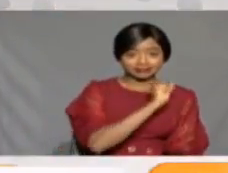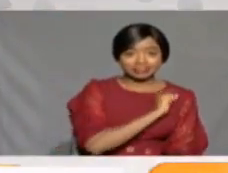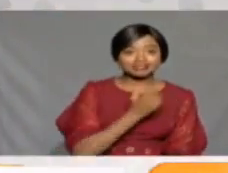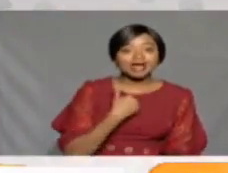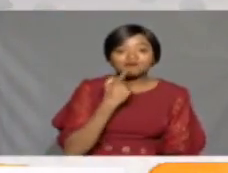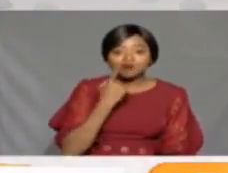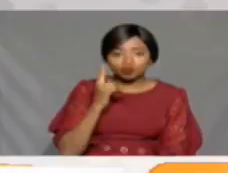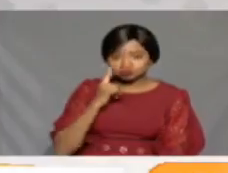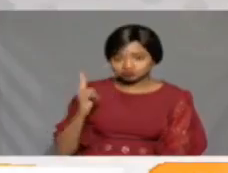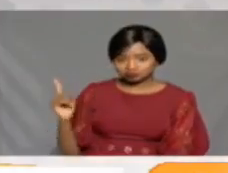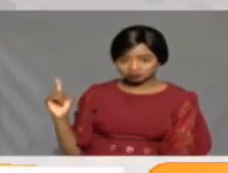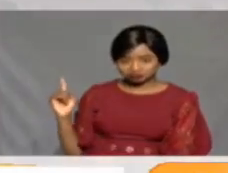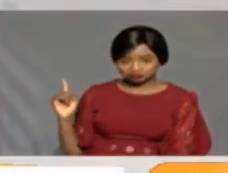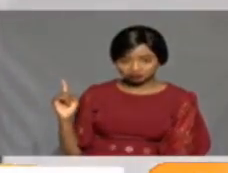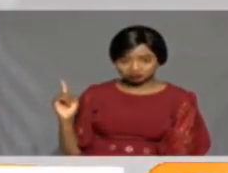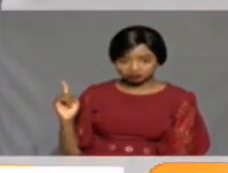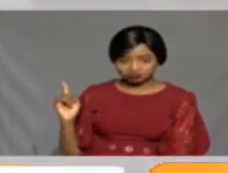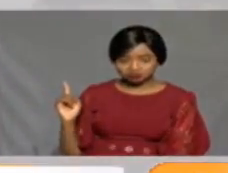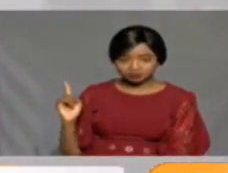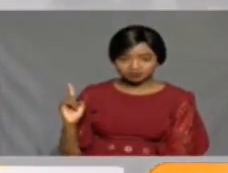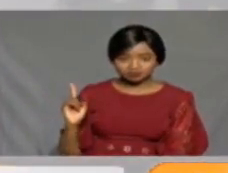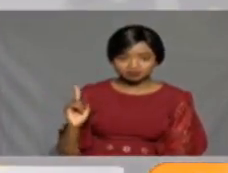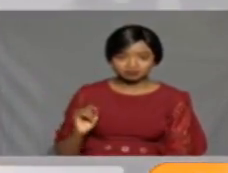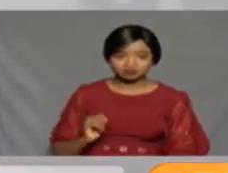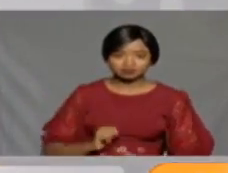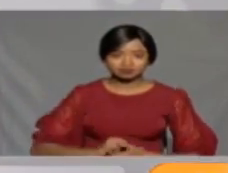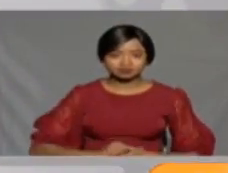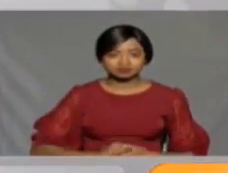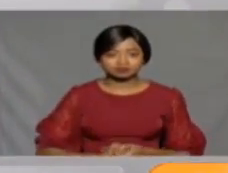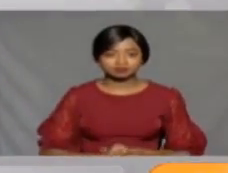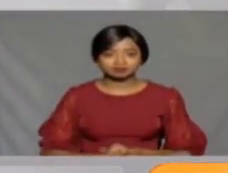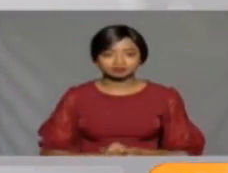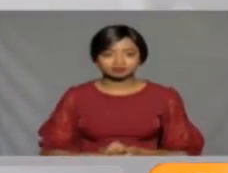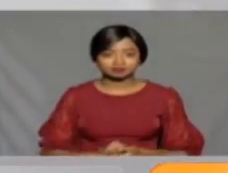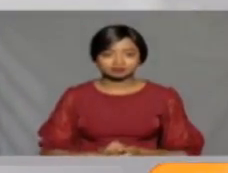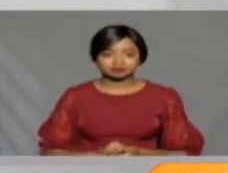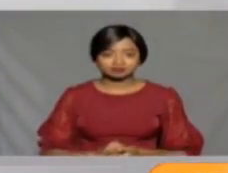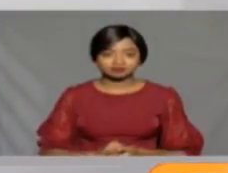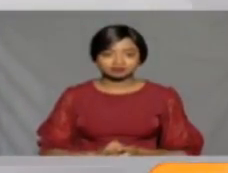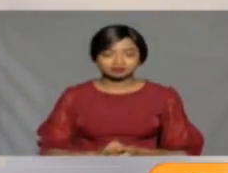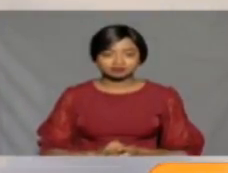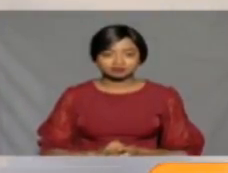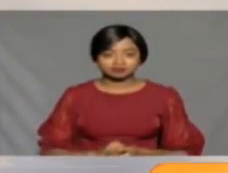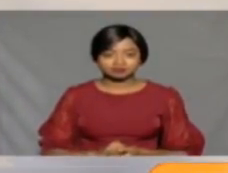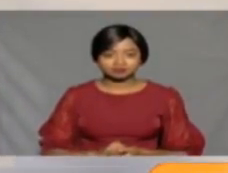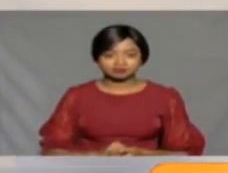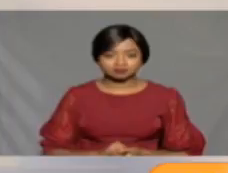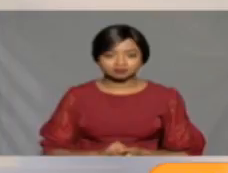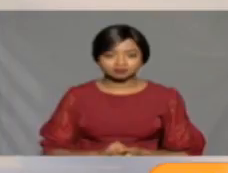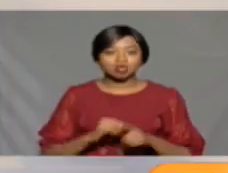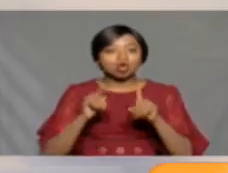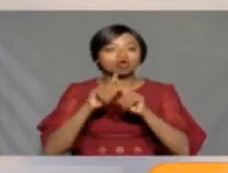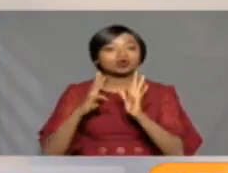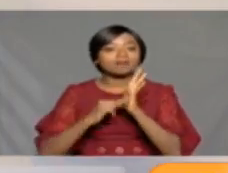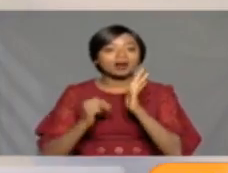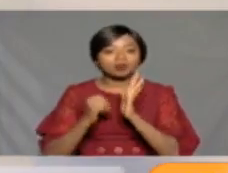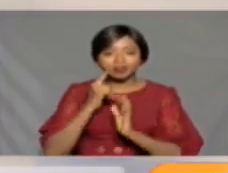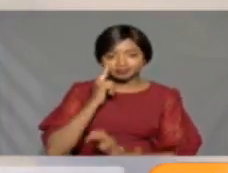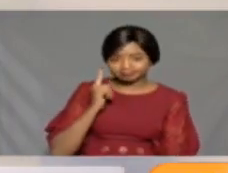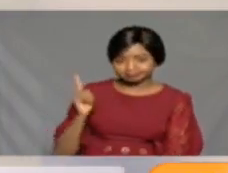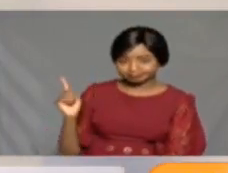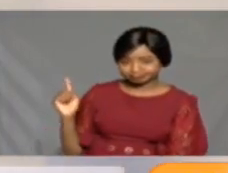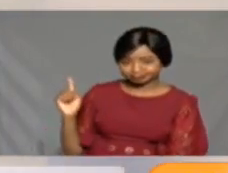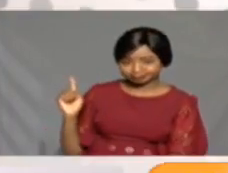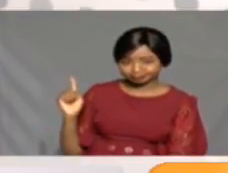Mohamud, who chairs the Finance and Budget Committee, Johnson Sakaja of Nairobi, Charles Kifiru of Kirinyaga, Makueni's Mutula Kilonzo Jr., who